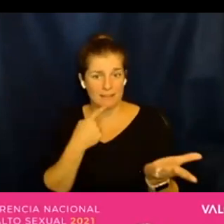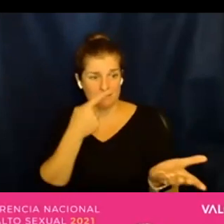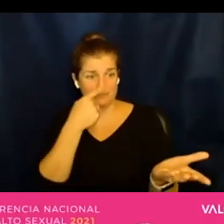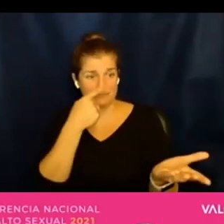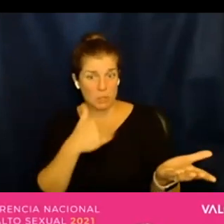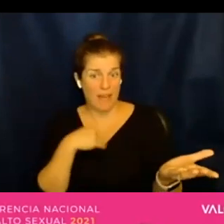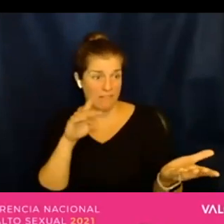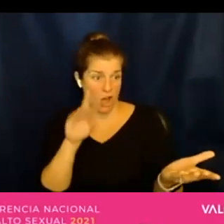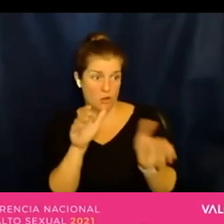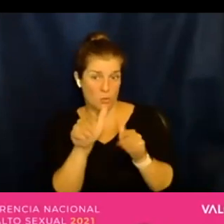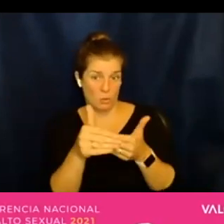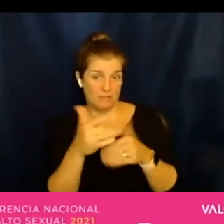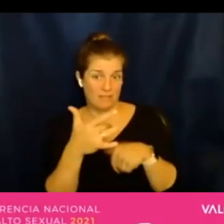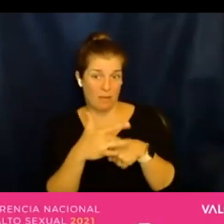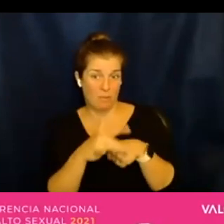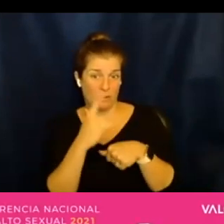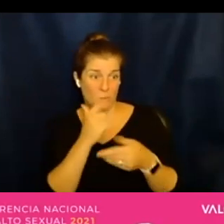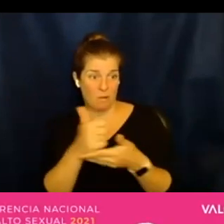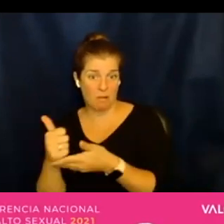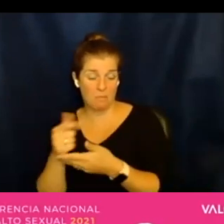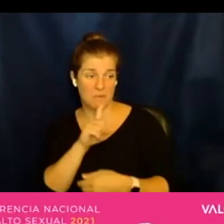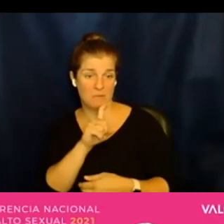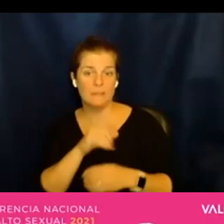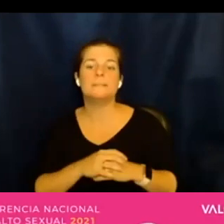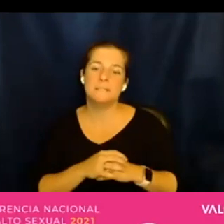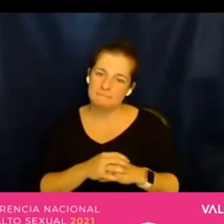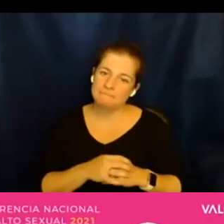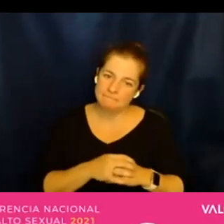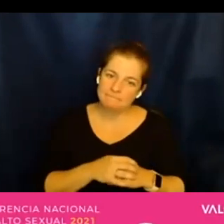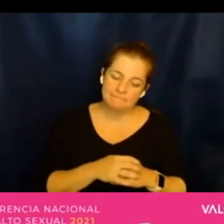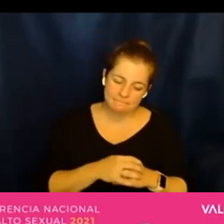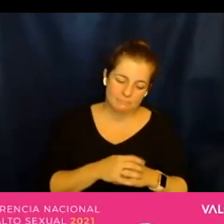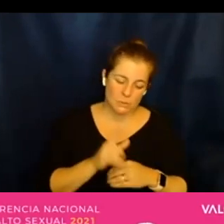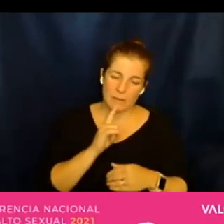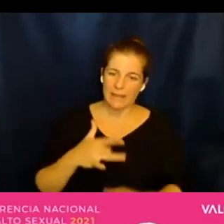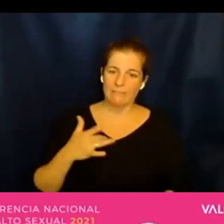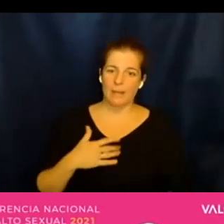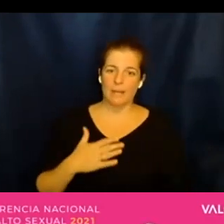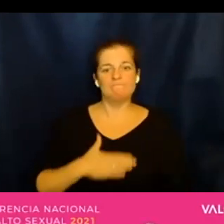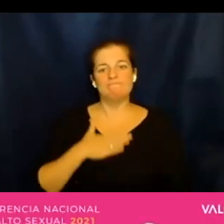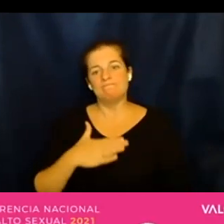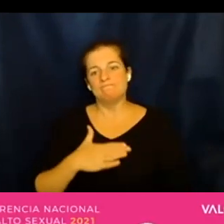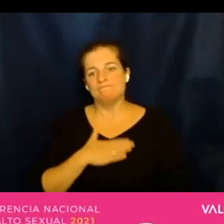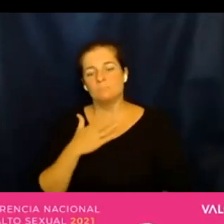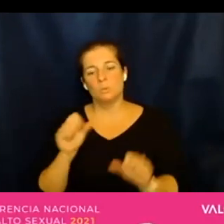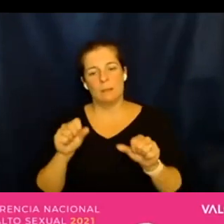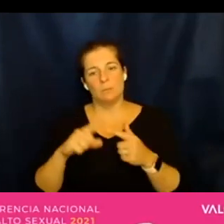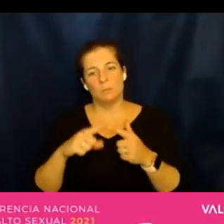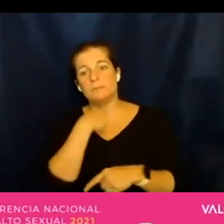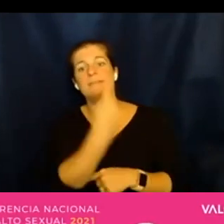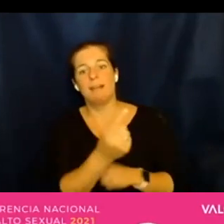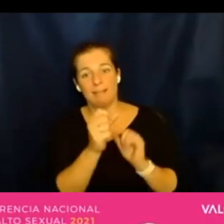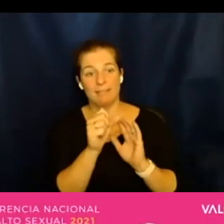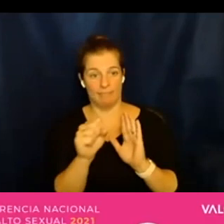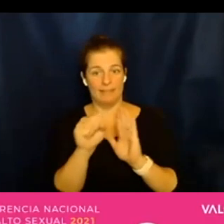hundred rooms available. So it was a joy for me to be able to tell the state in, at this